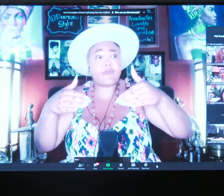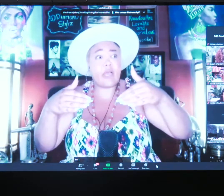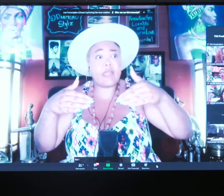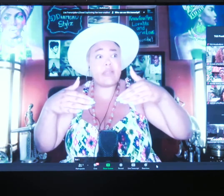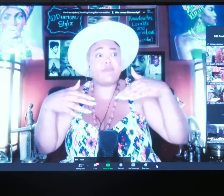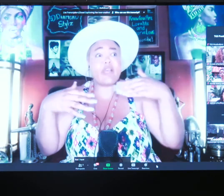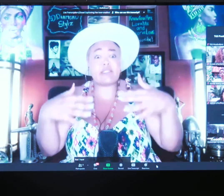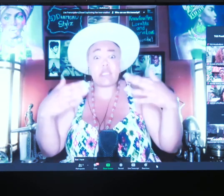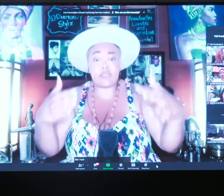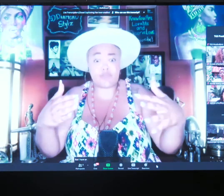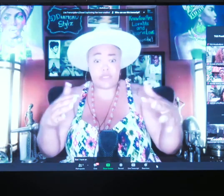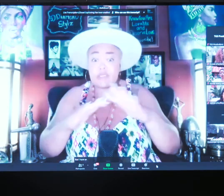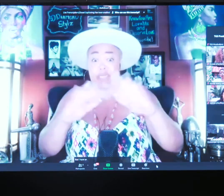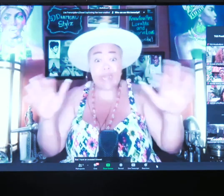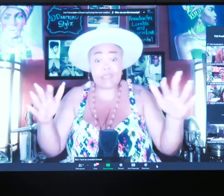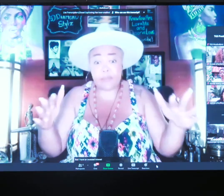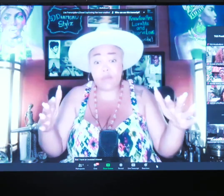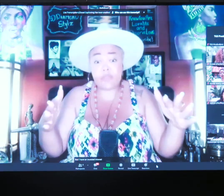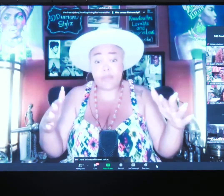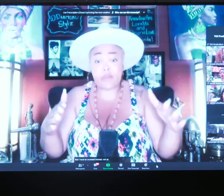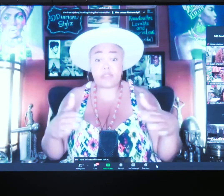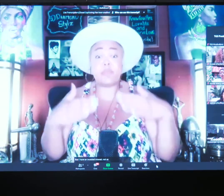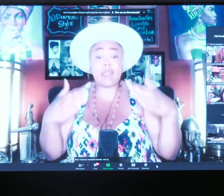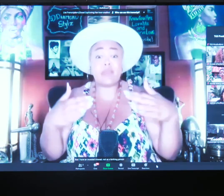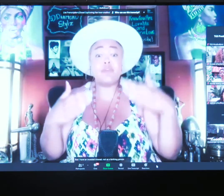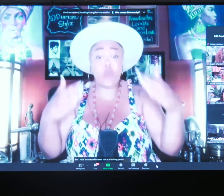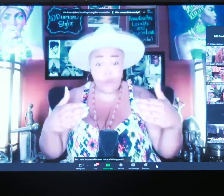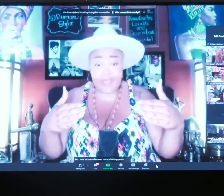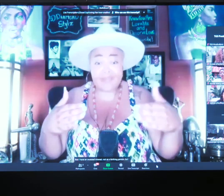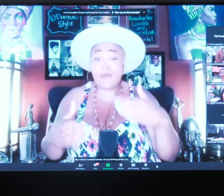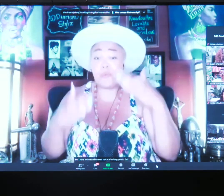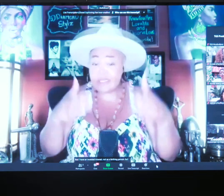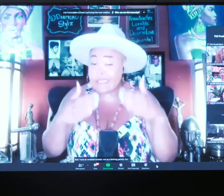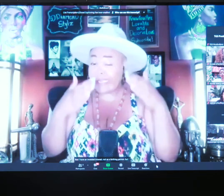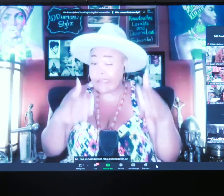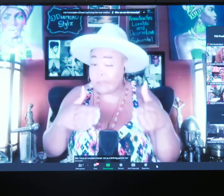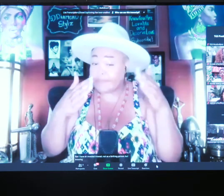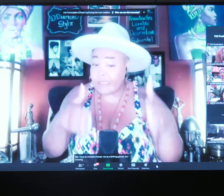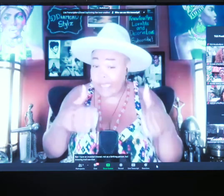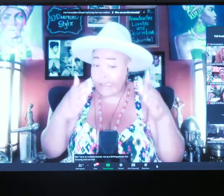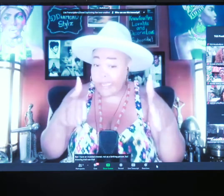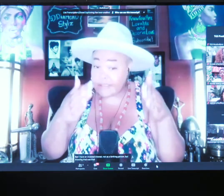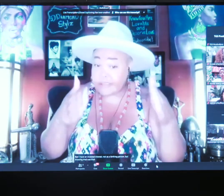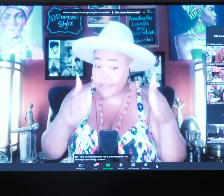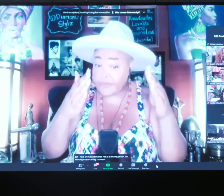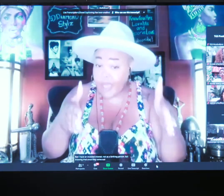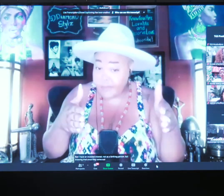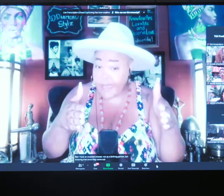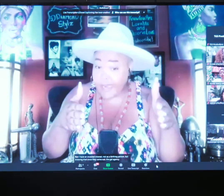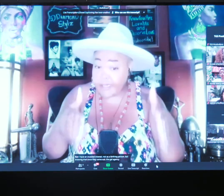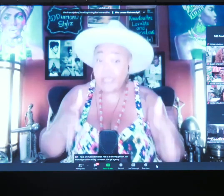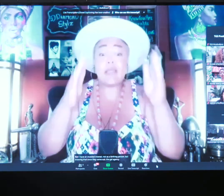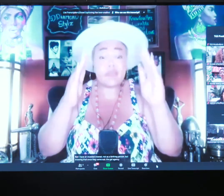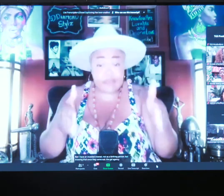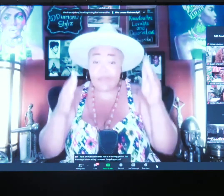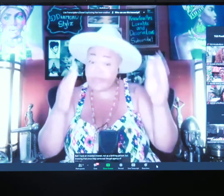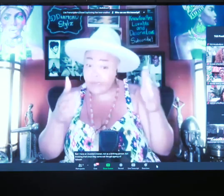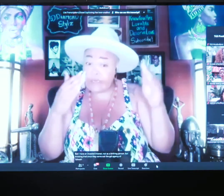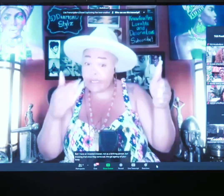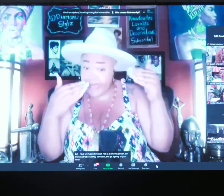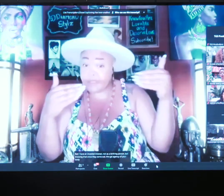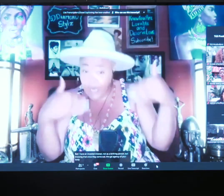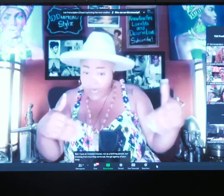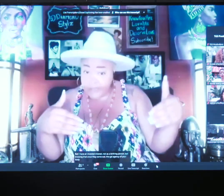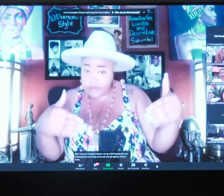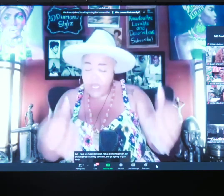have an invested interest, not as a birthing person, but knowing that once they come after y'all agency of y'all body, they're definitely gonna